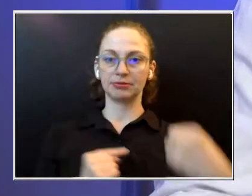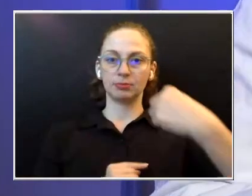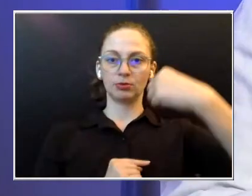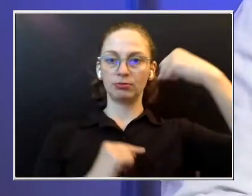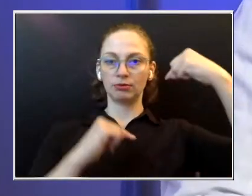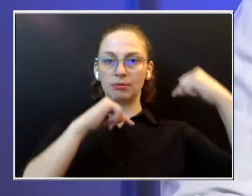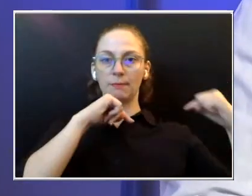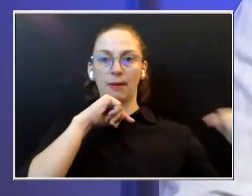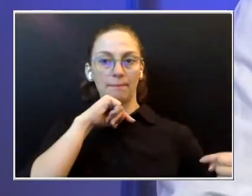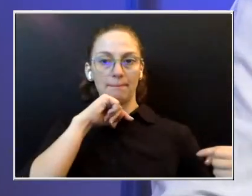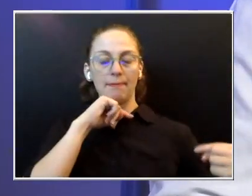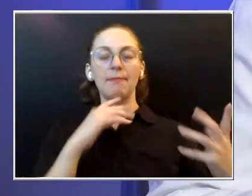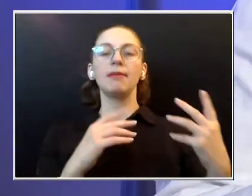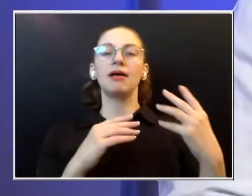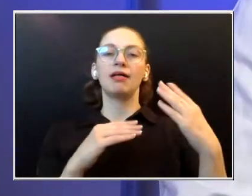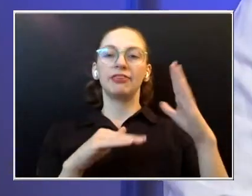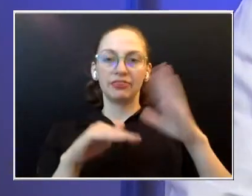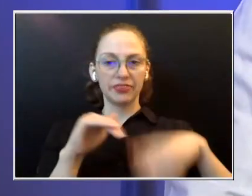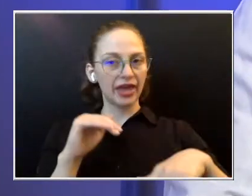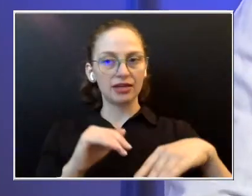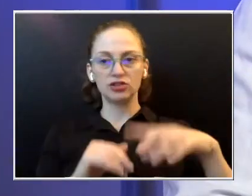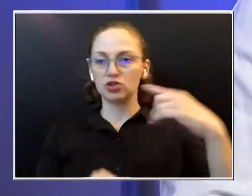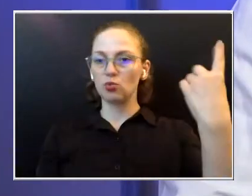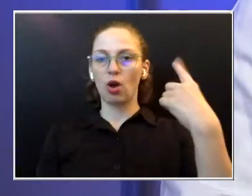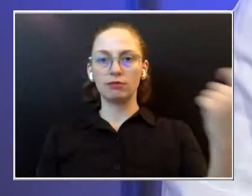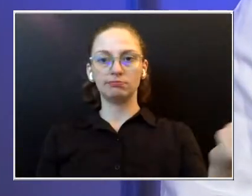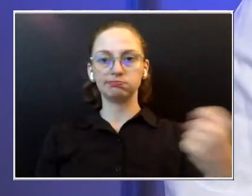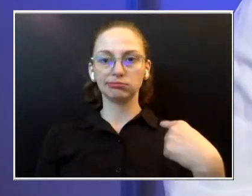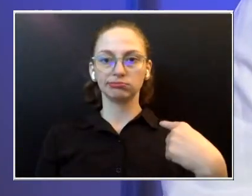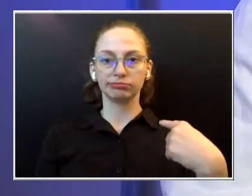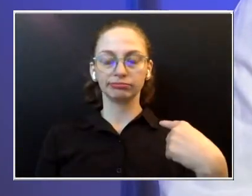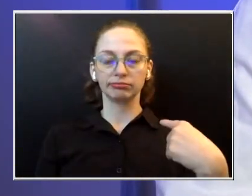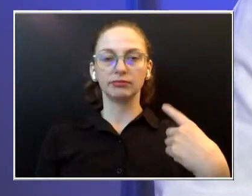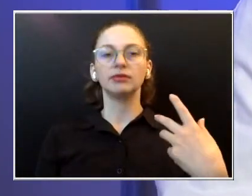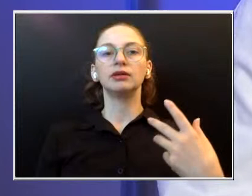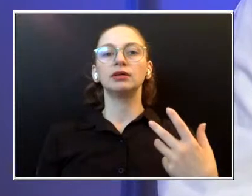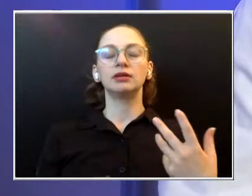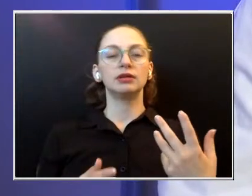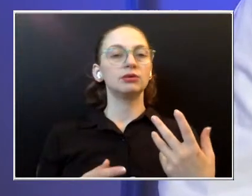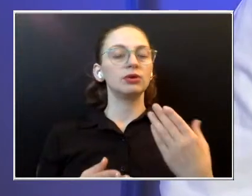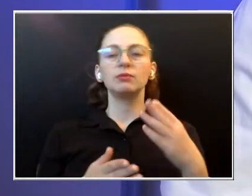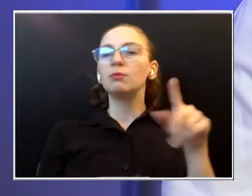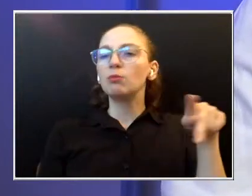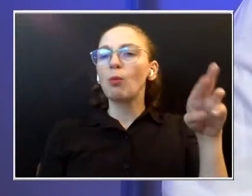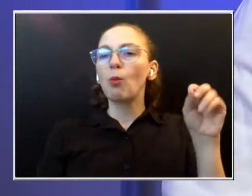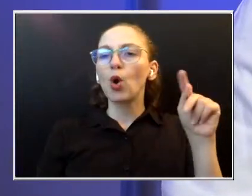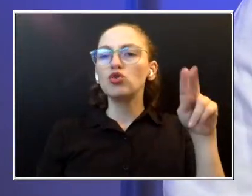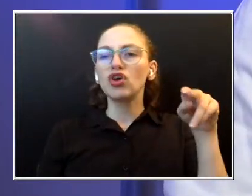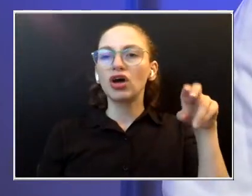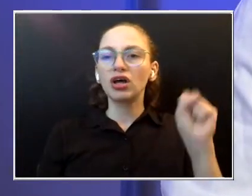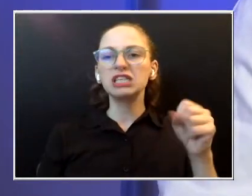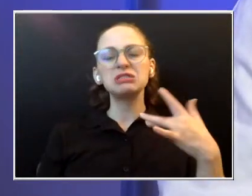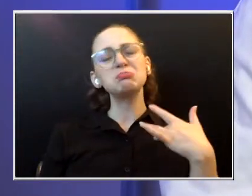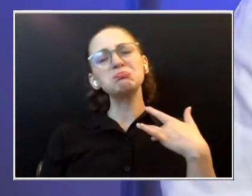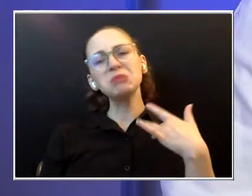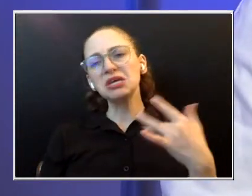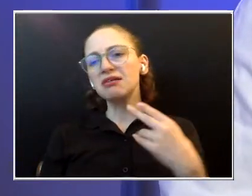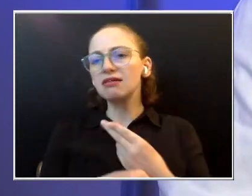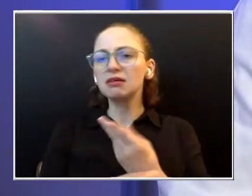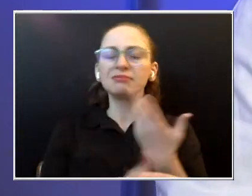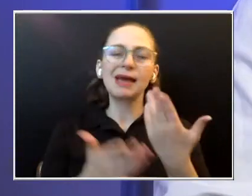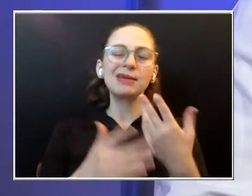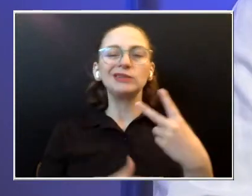and really spread out that dose. Where protons, we're coming in with maybe 2 to 4 beams for some of these patients,